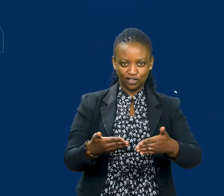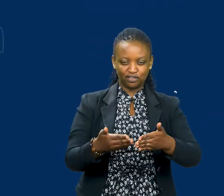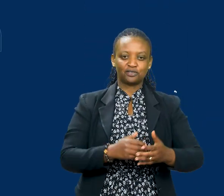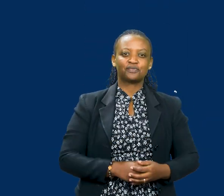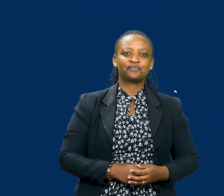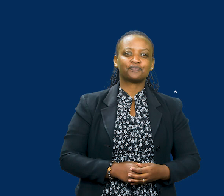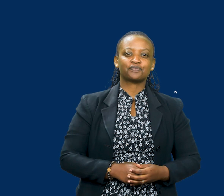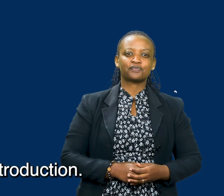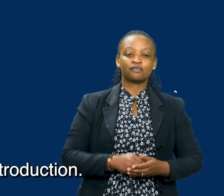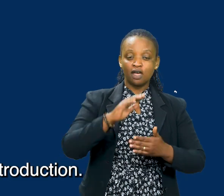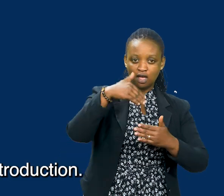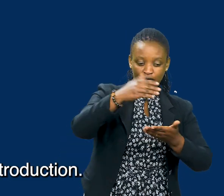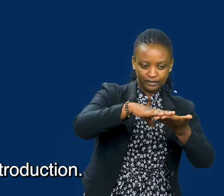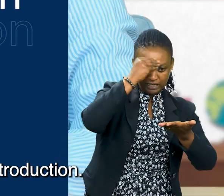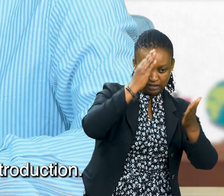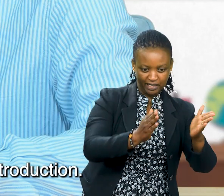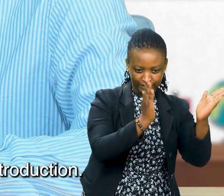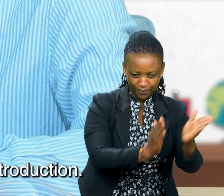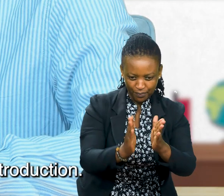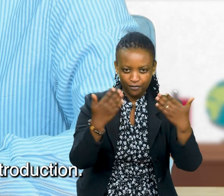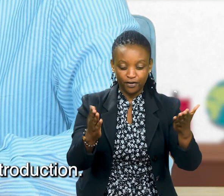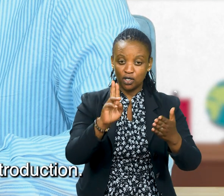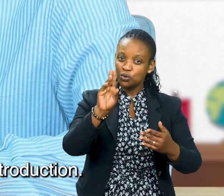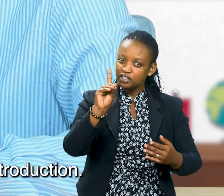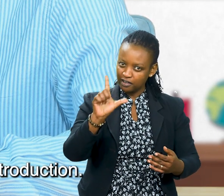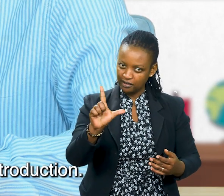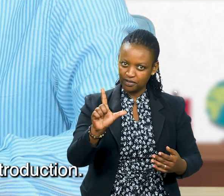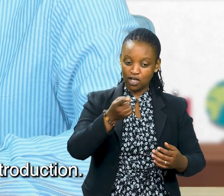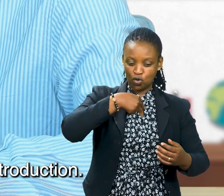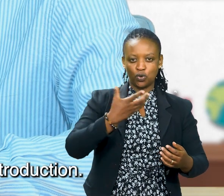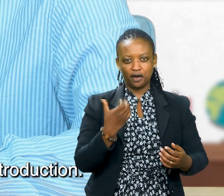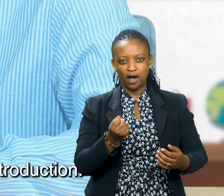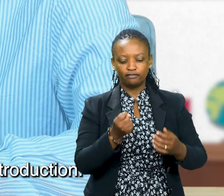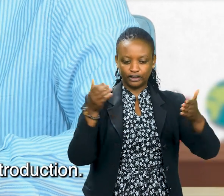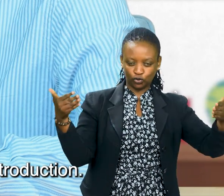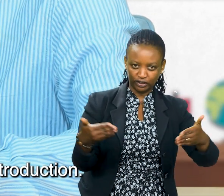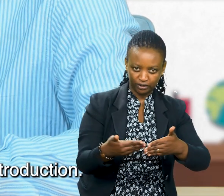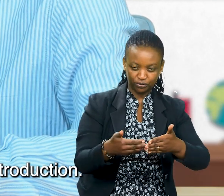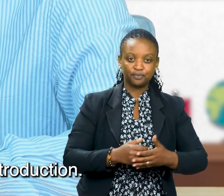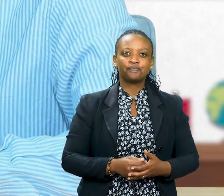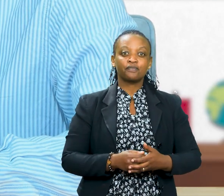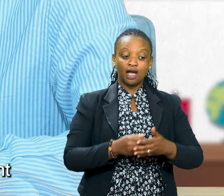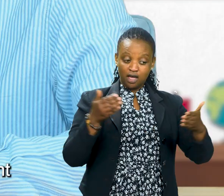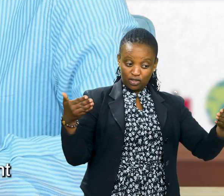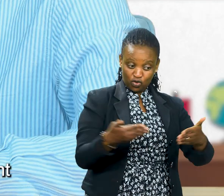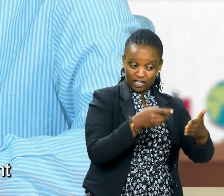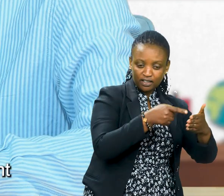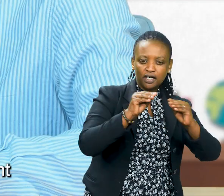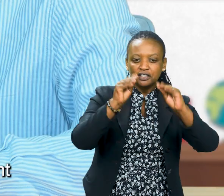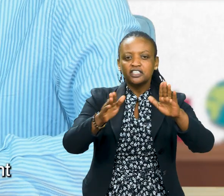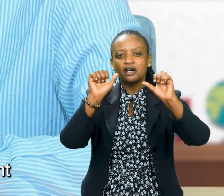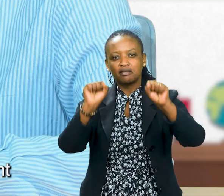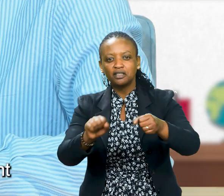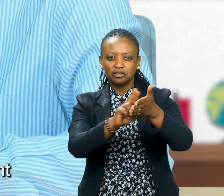Introduction. After learner's readiness, in UDL, we have introduction. In